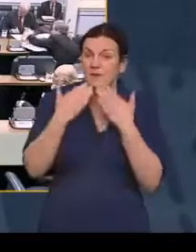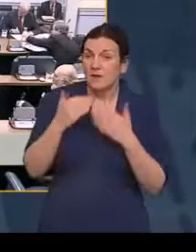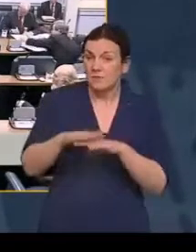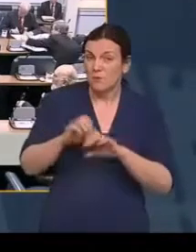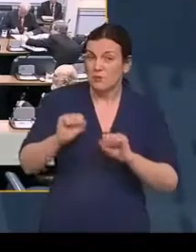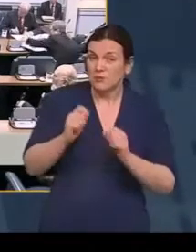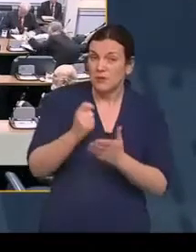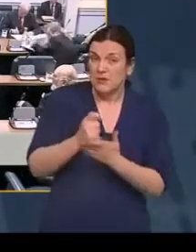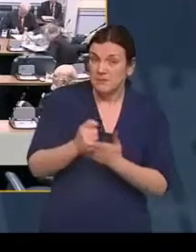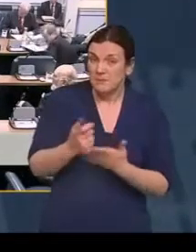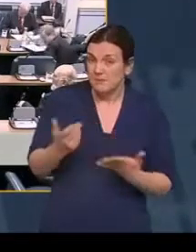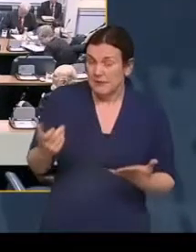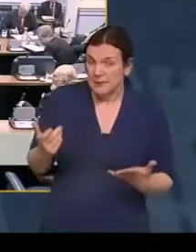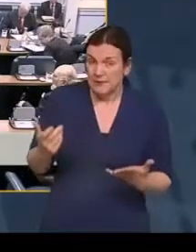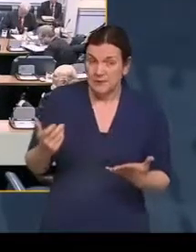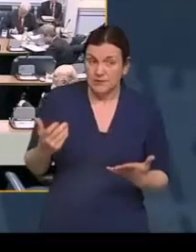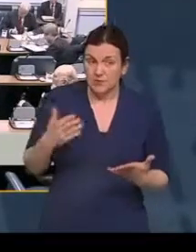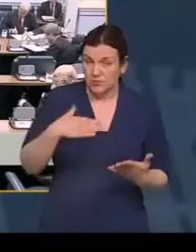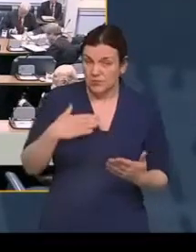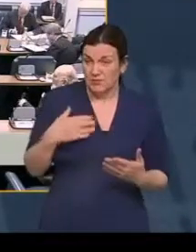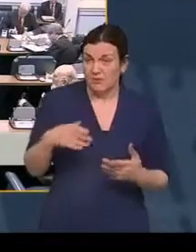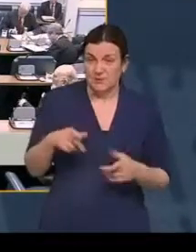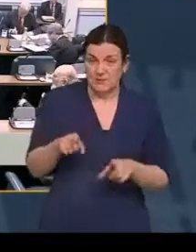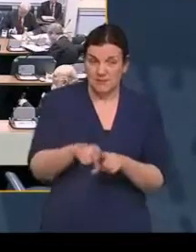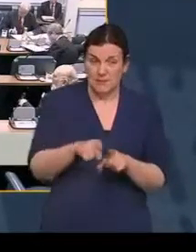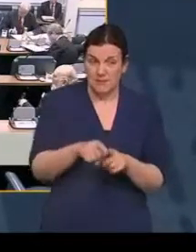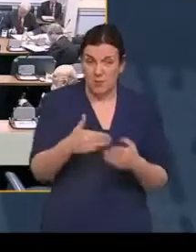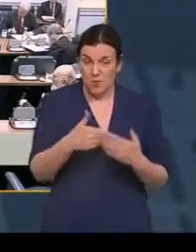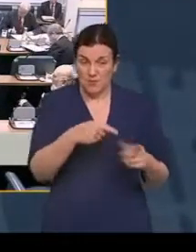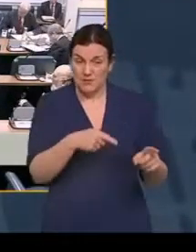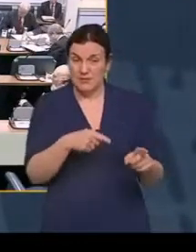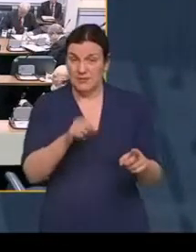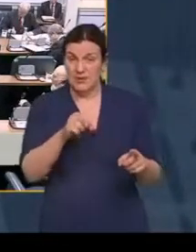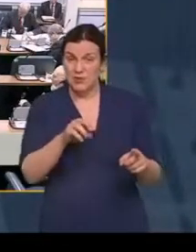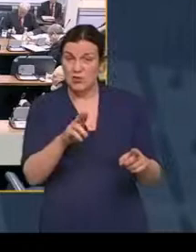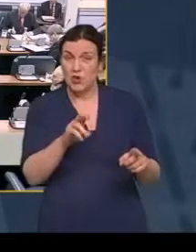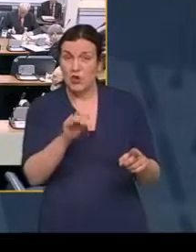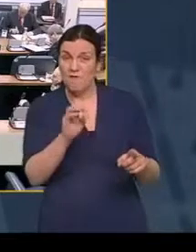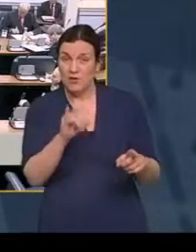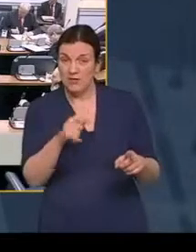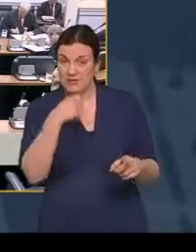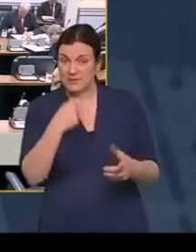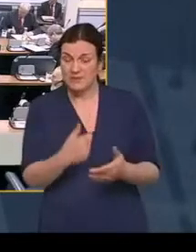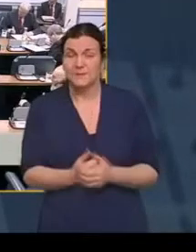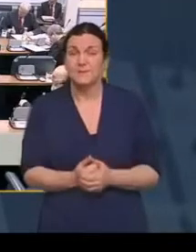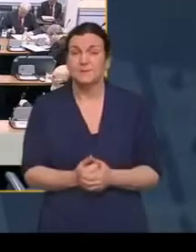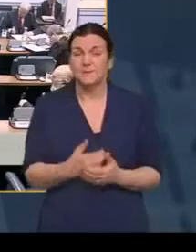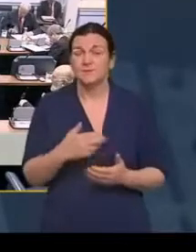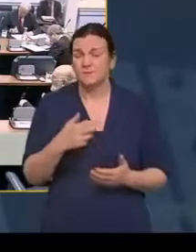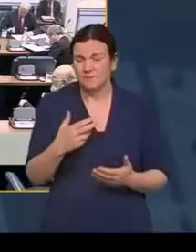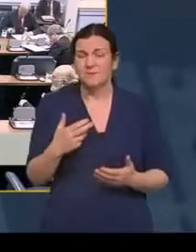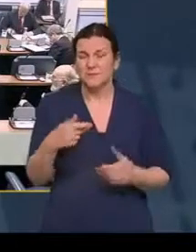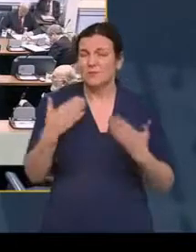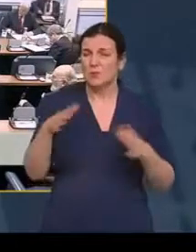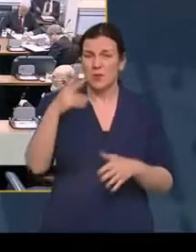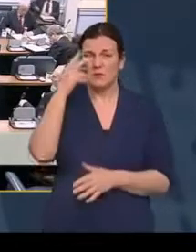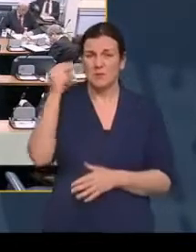your time, just to follow on from Senator Humphreys, I think this is an example